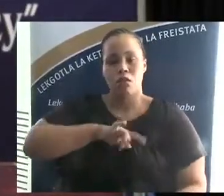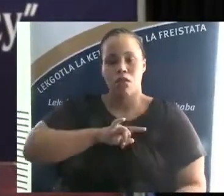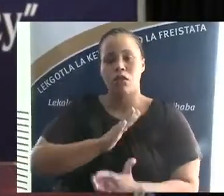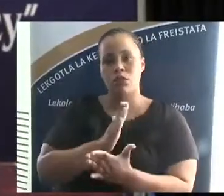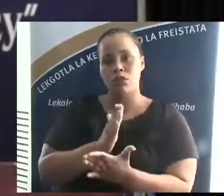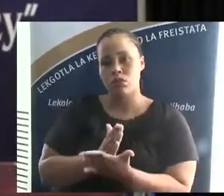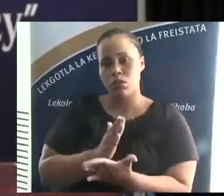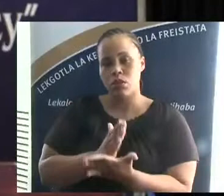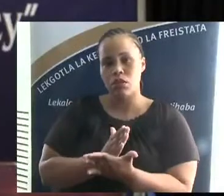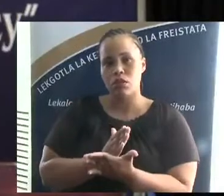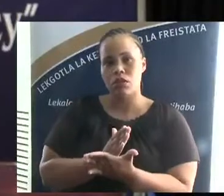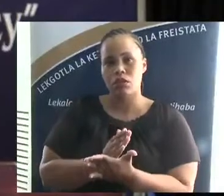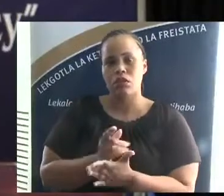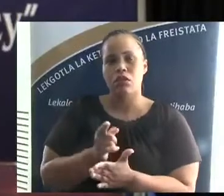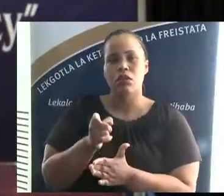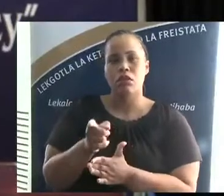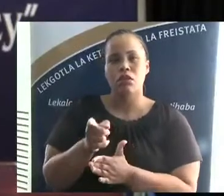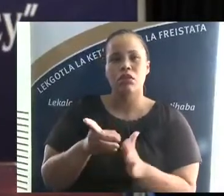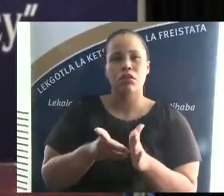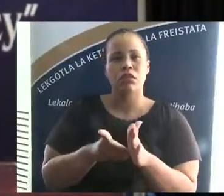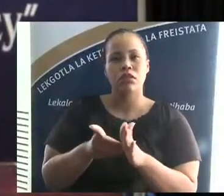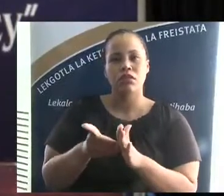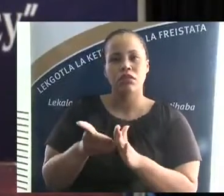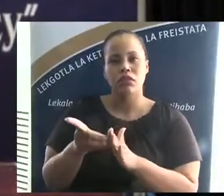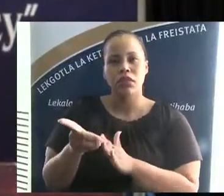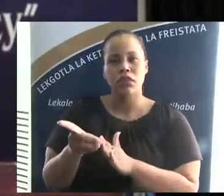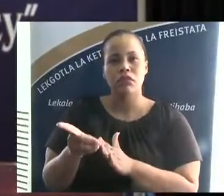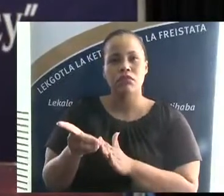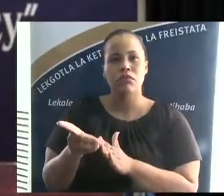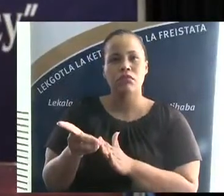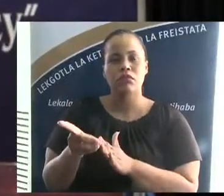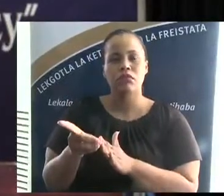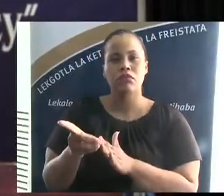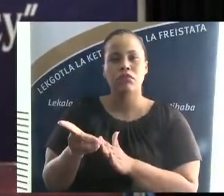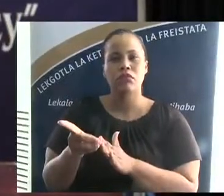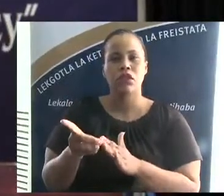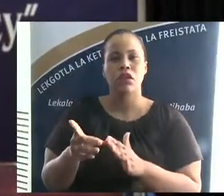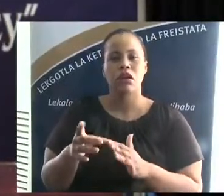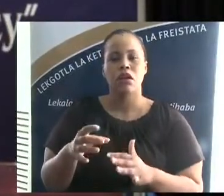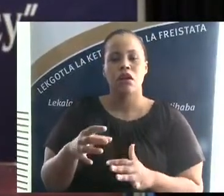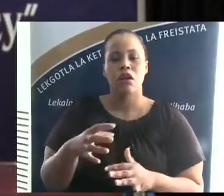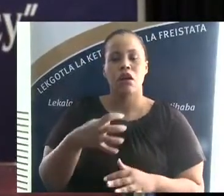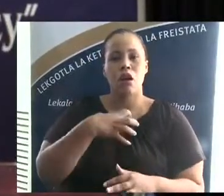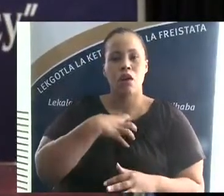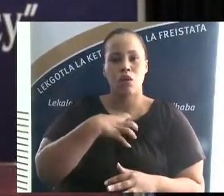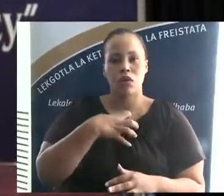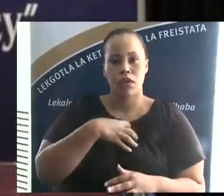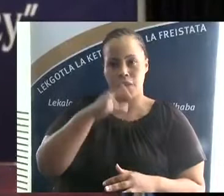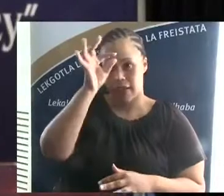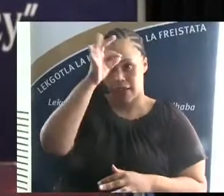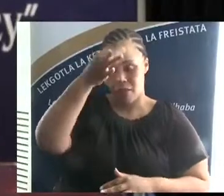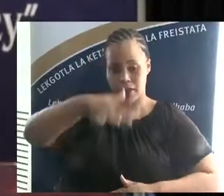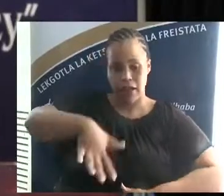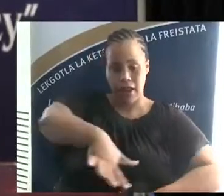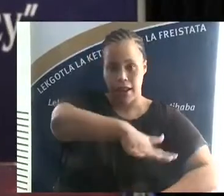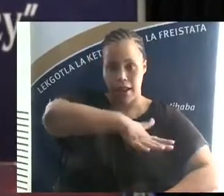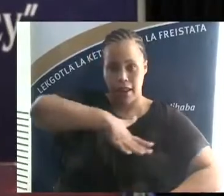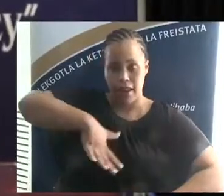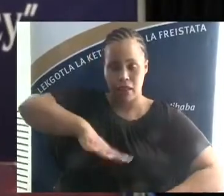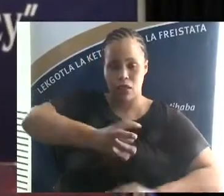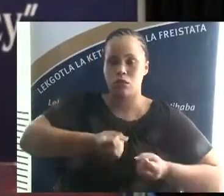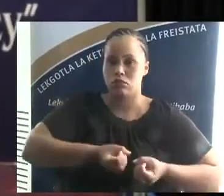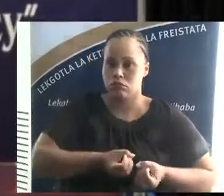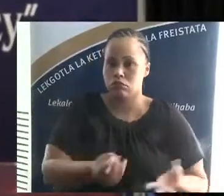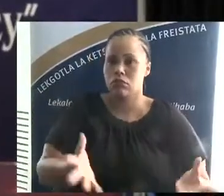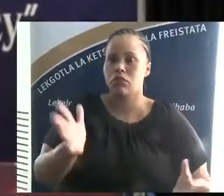leadership, you develop and release state and privately owned land for the residential and community purposes for the creation